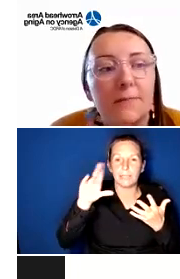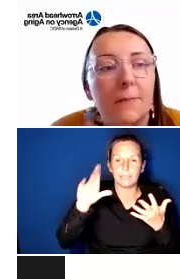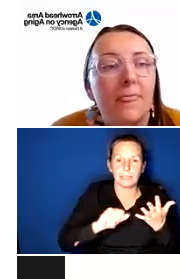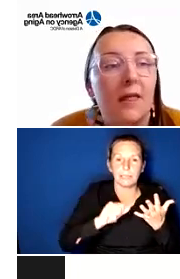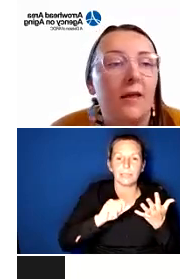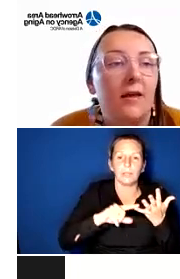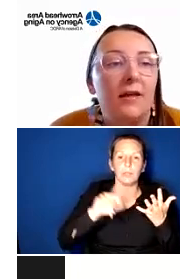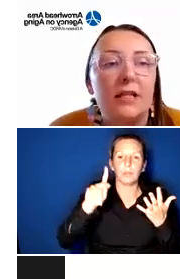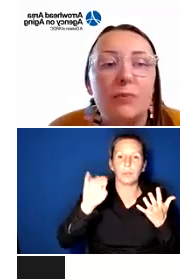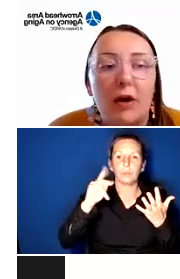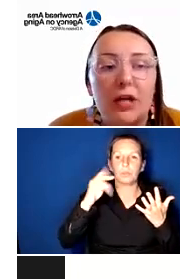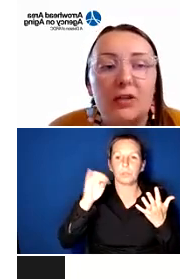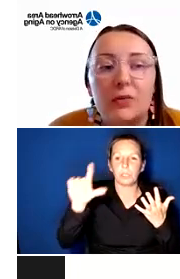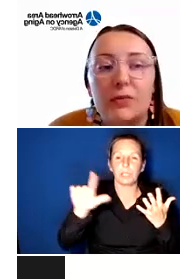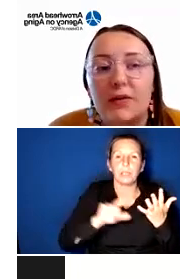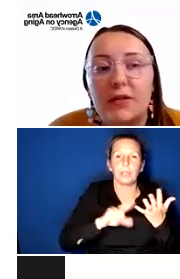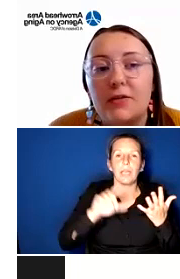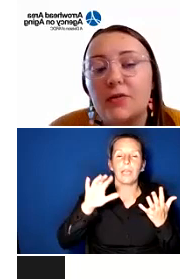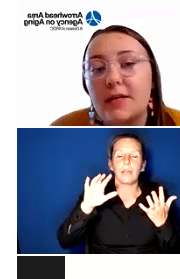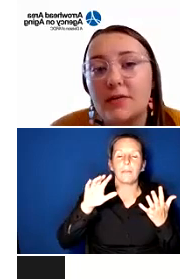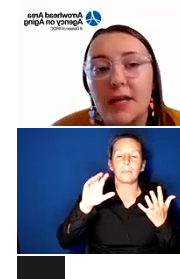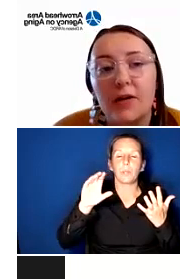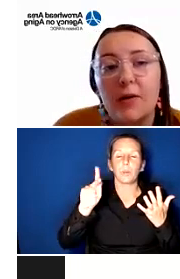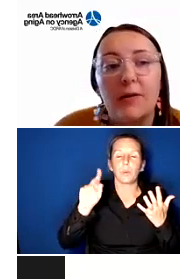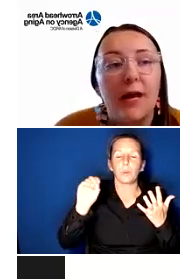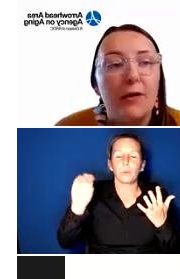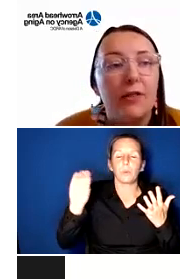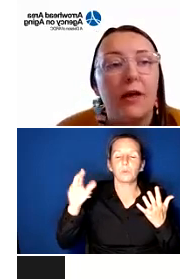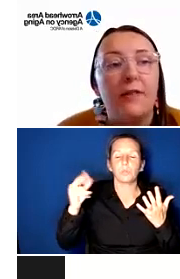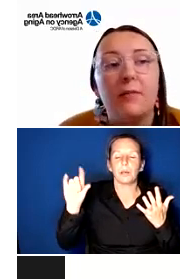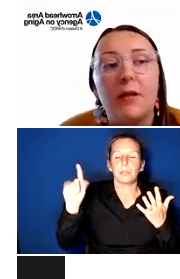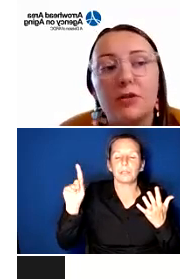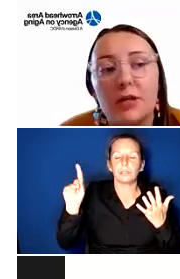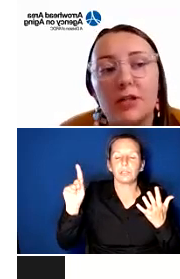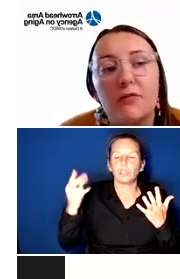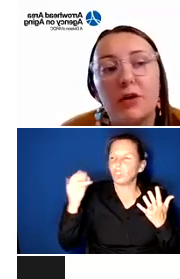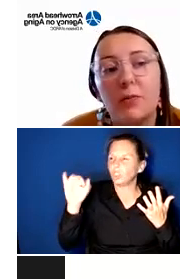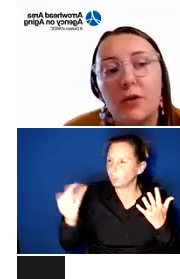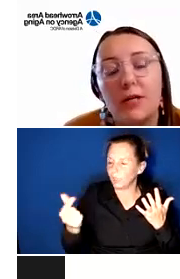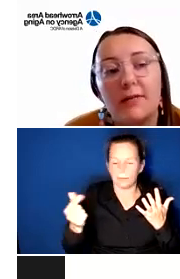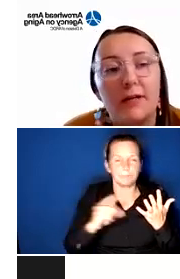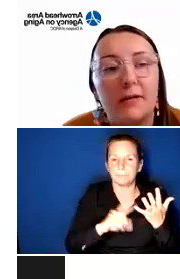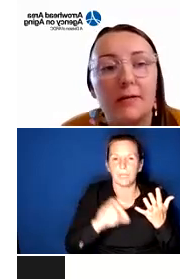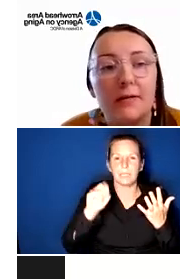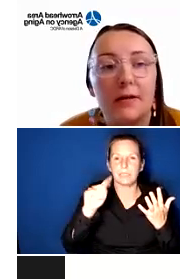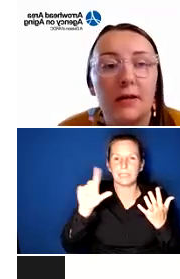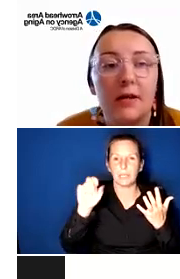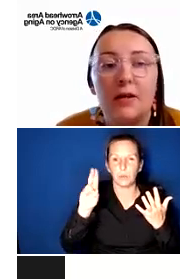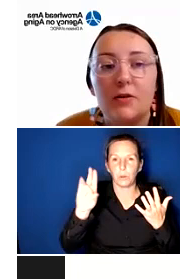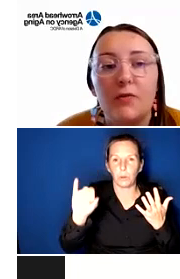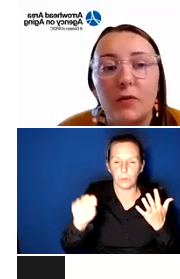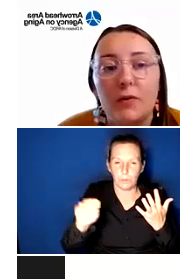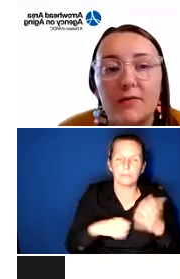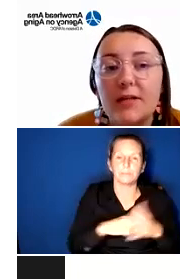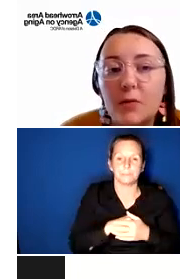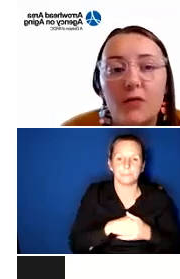Louis. This project was funded through St. Louis County Public Health and the Administration for Community Living.